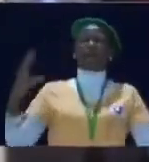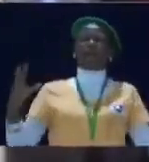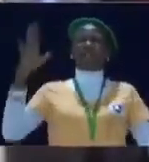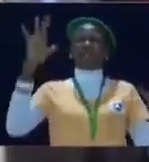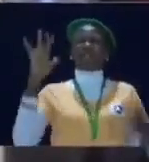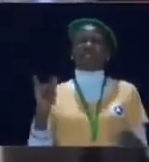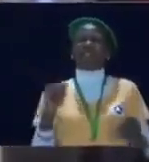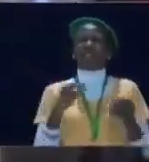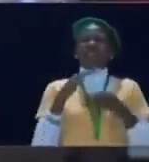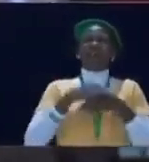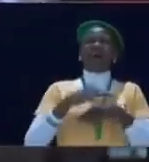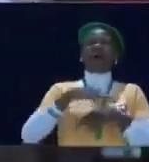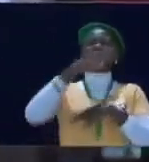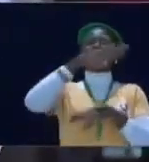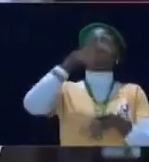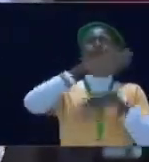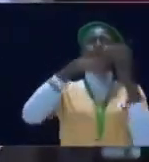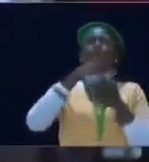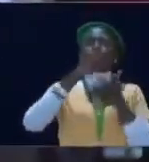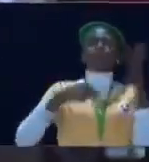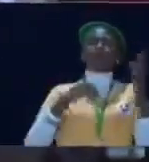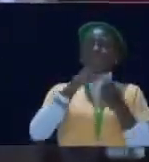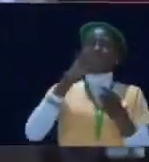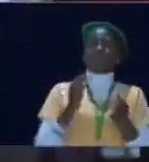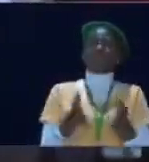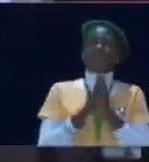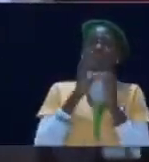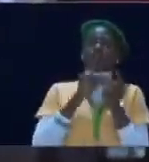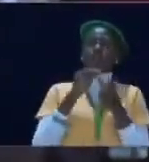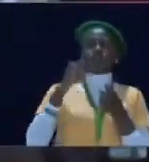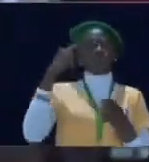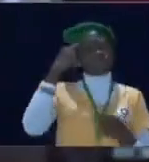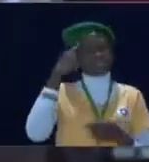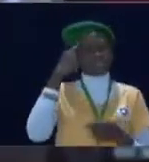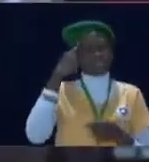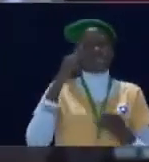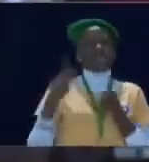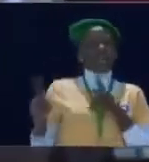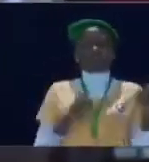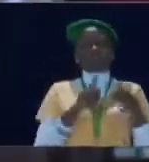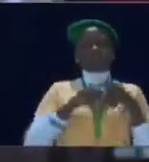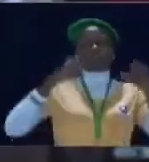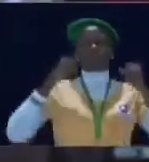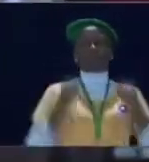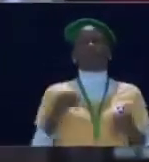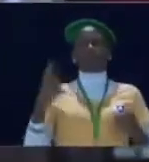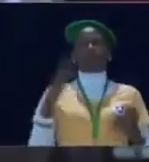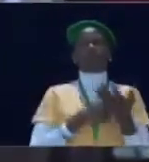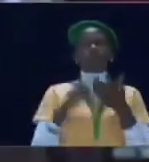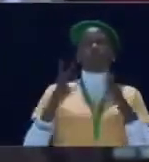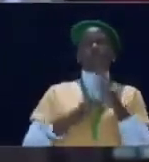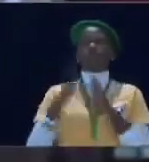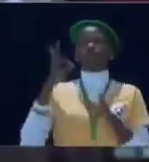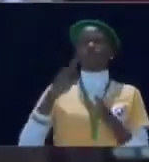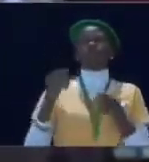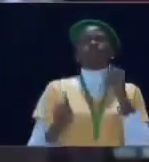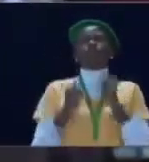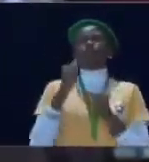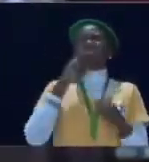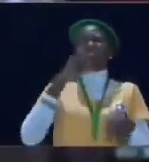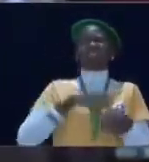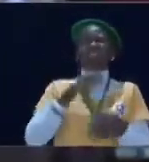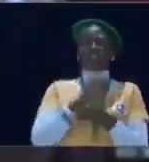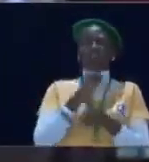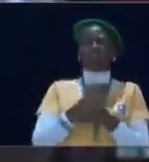abundantly above all we could ever ask or think, according to the power of the Holy Ghost, which is at